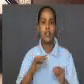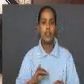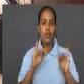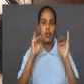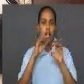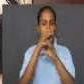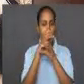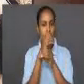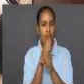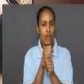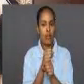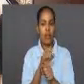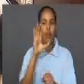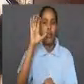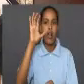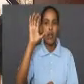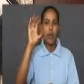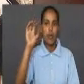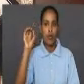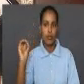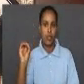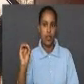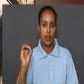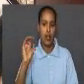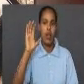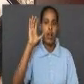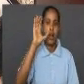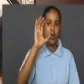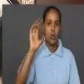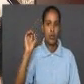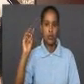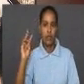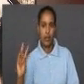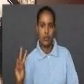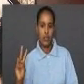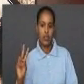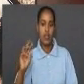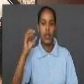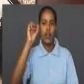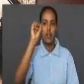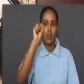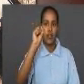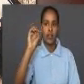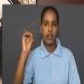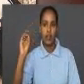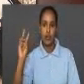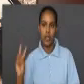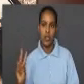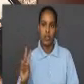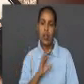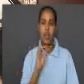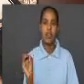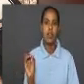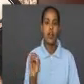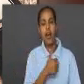can contain carbon monoxide, carbon dioxide, sulfur dioxide,